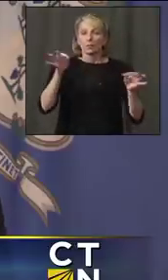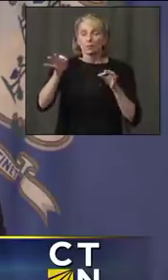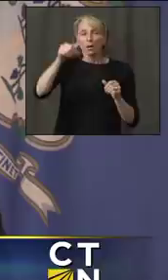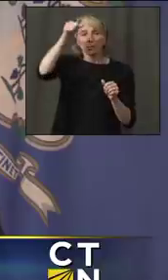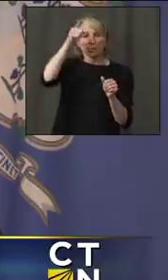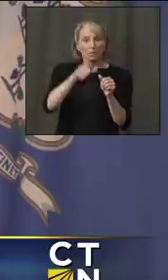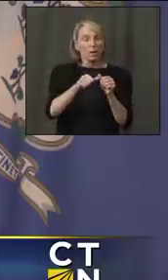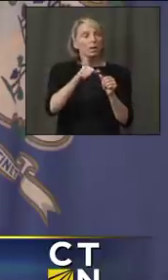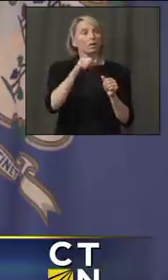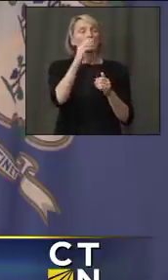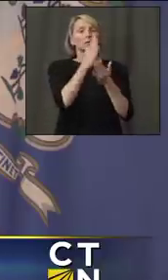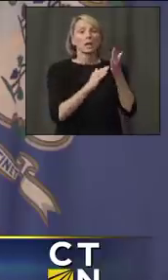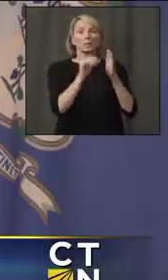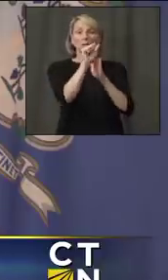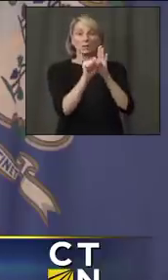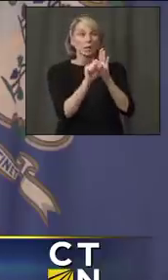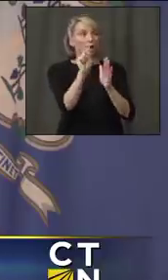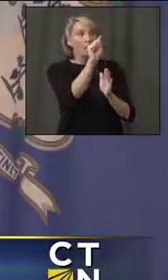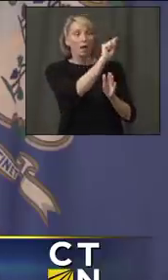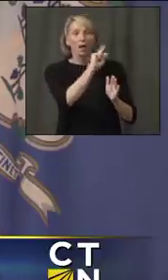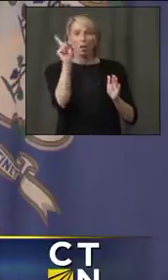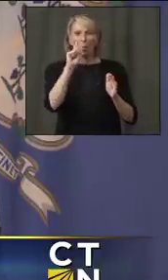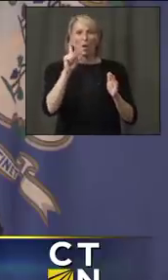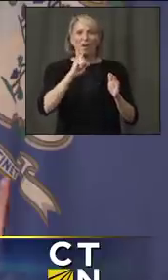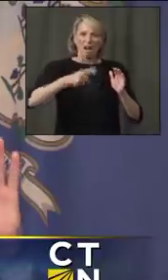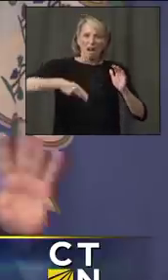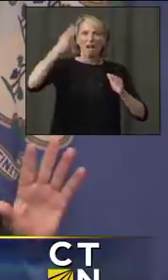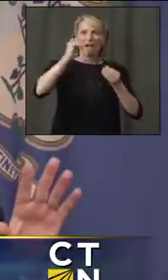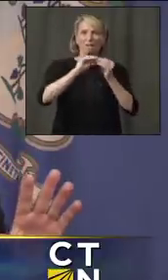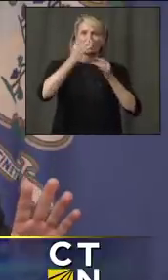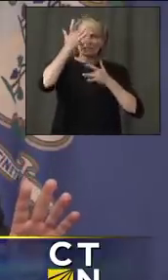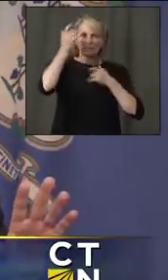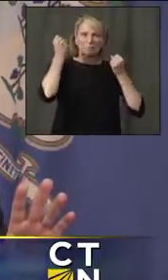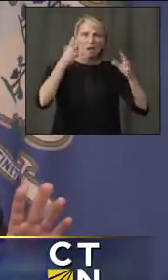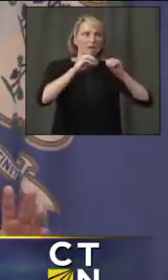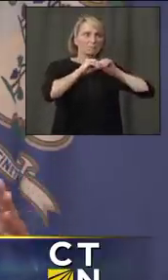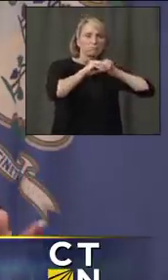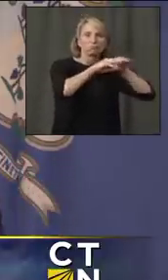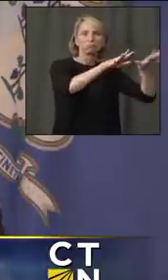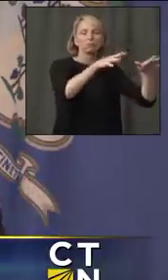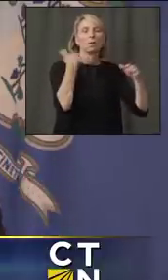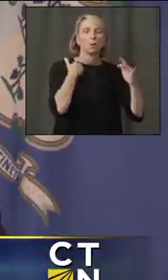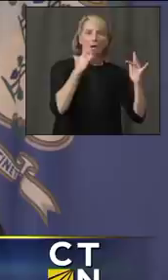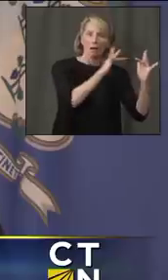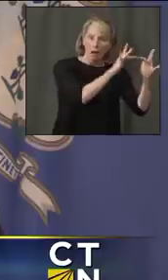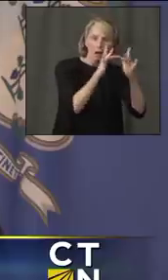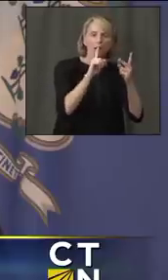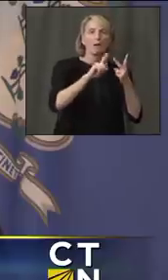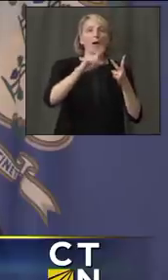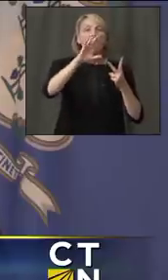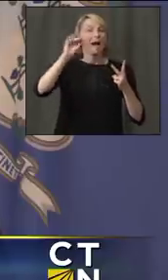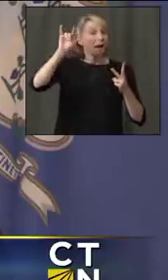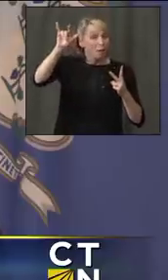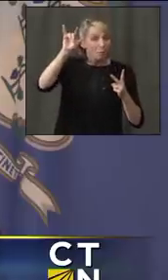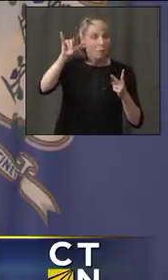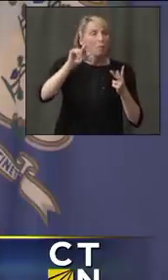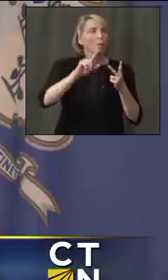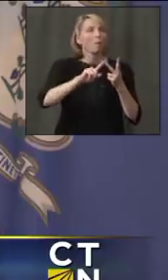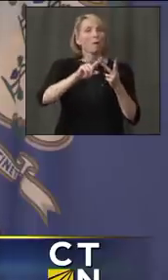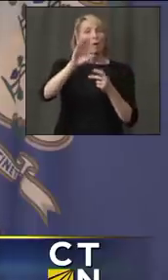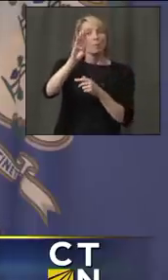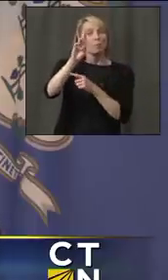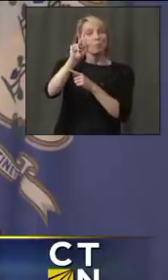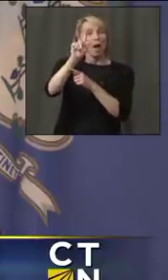reached out to all the airlines, we reached out to the travel agents. You maybe saw we've got the signage up, and not just Bradley, but Kennedy